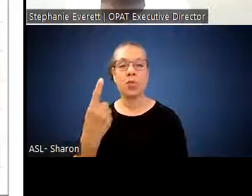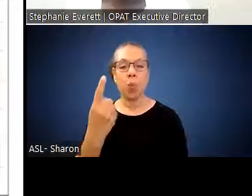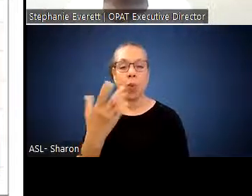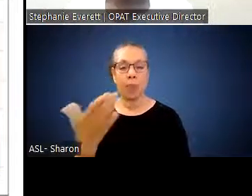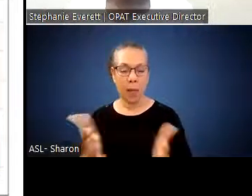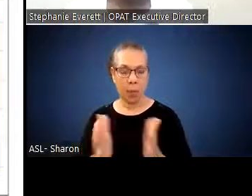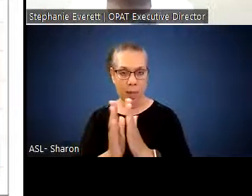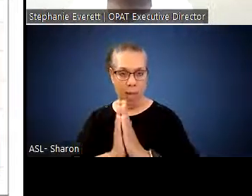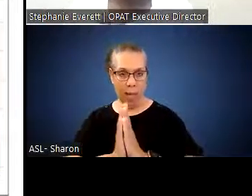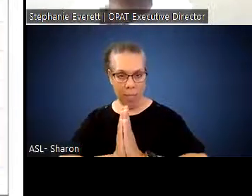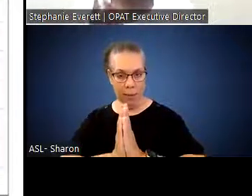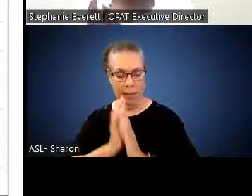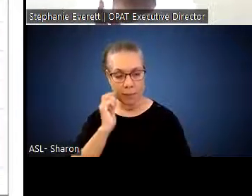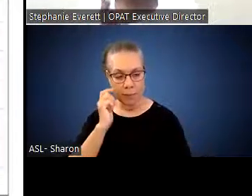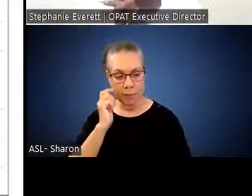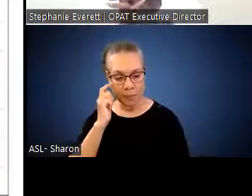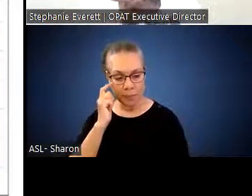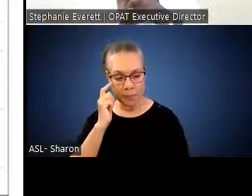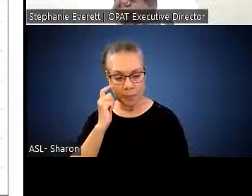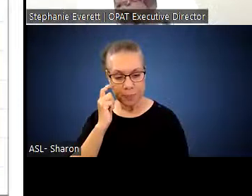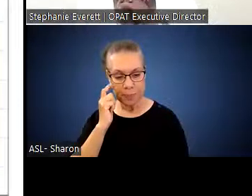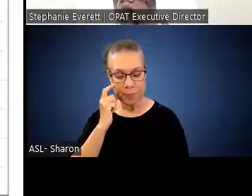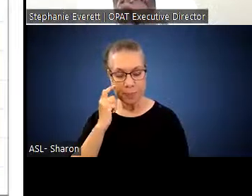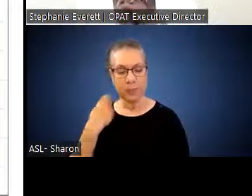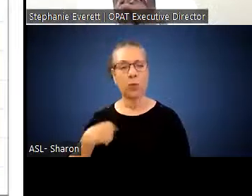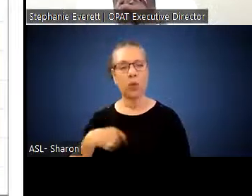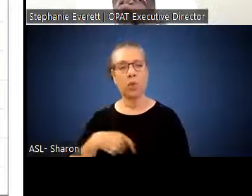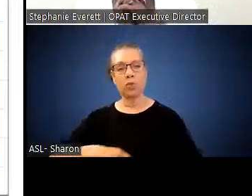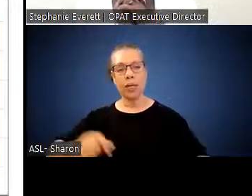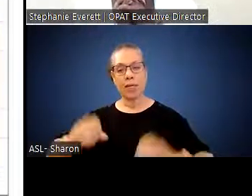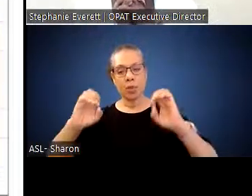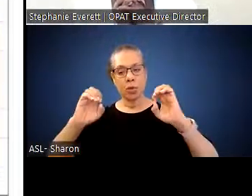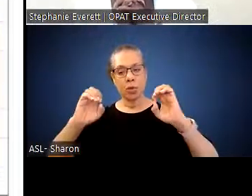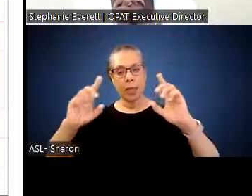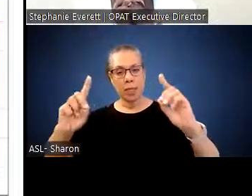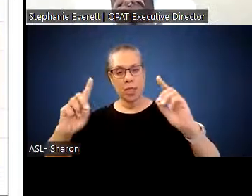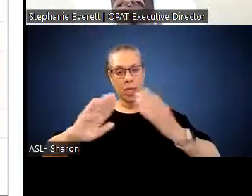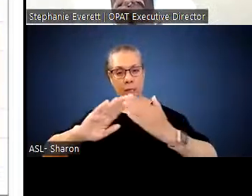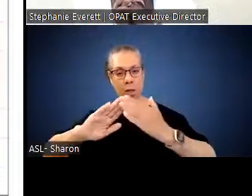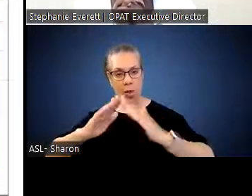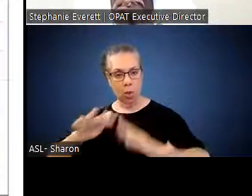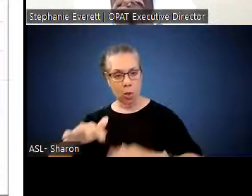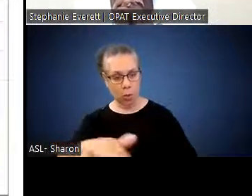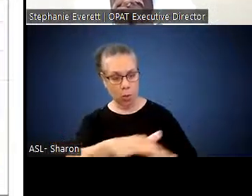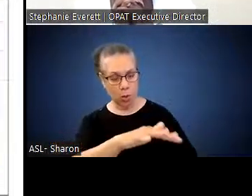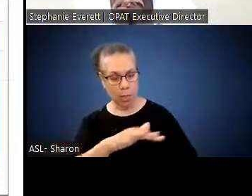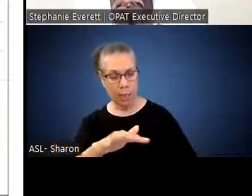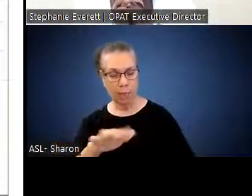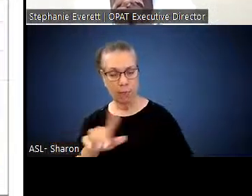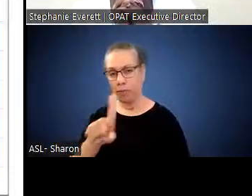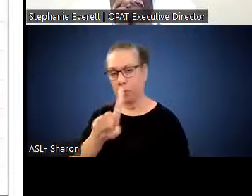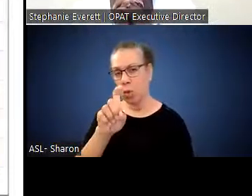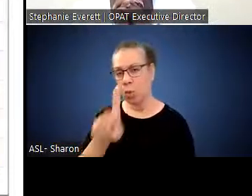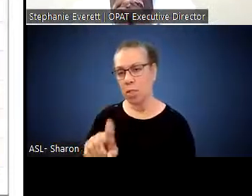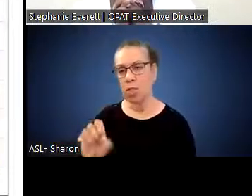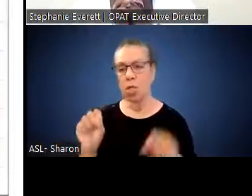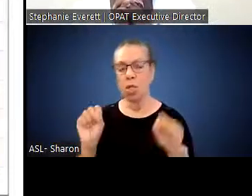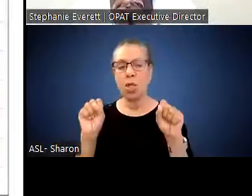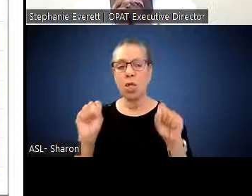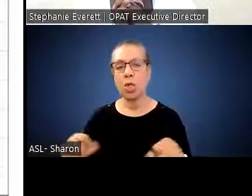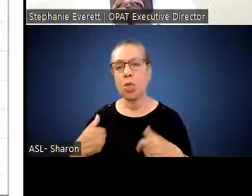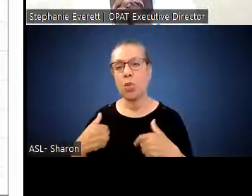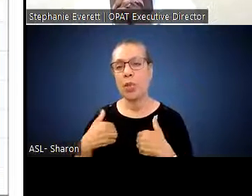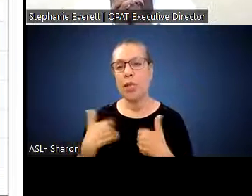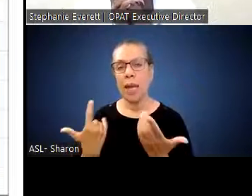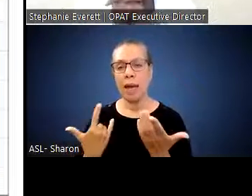As we're trying to educate the community, is it possible to have a small printed